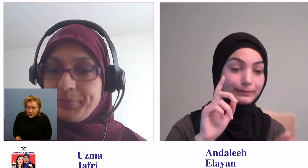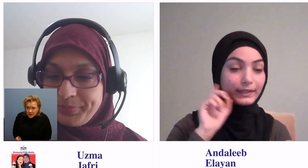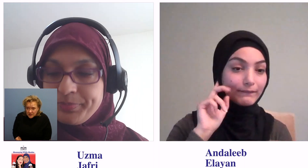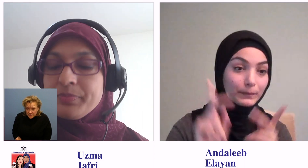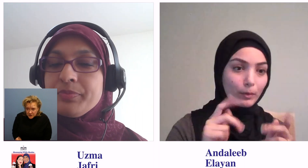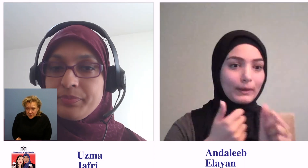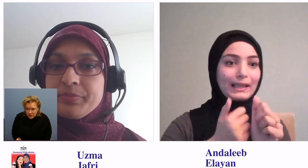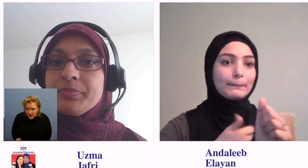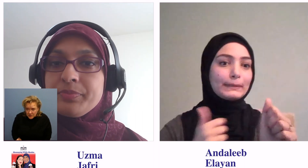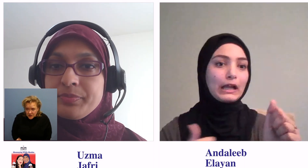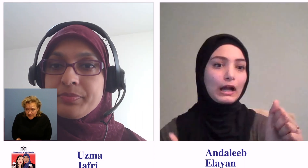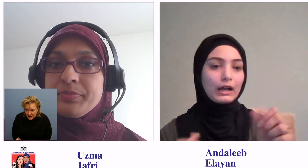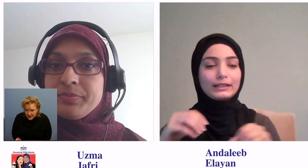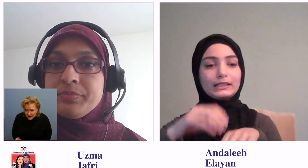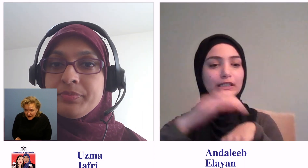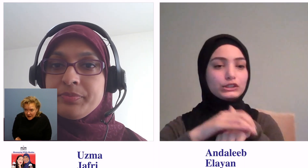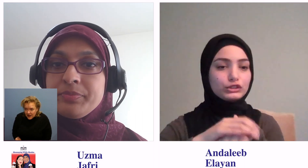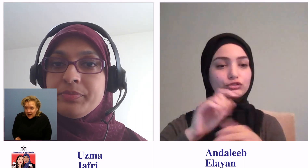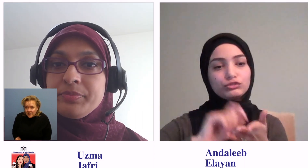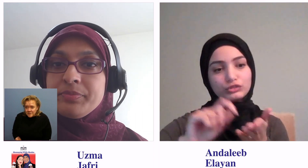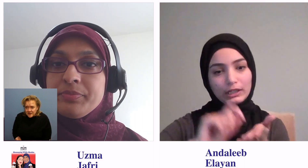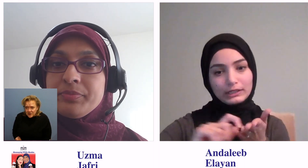language deficiency or language delay.